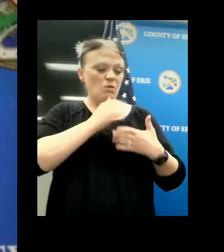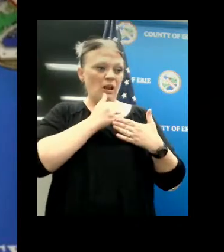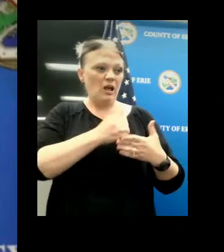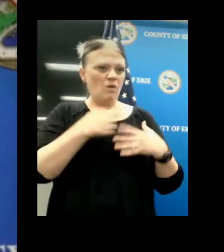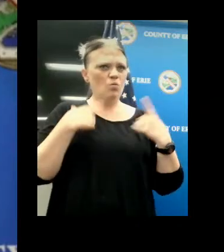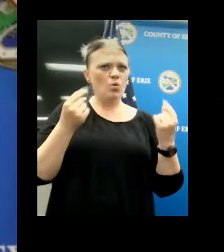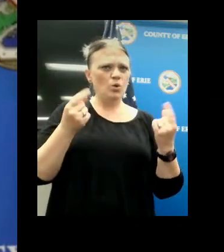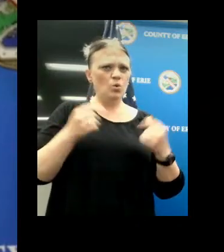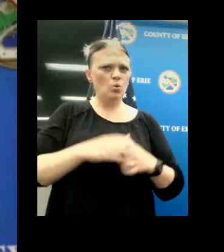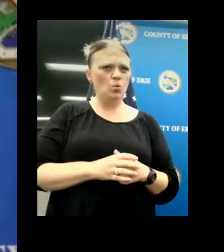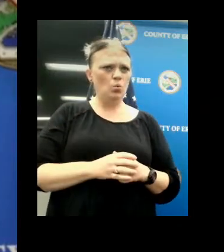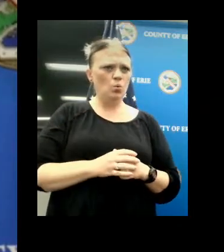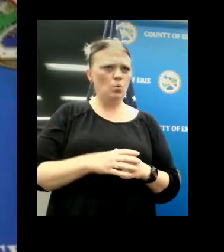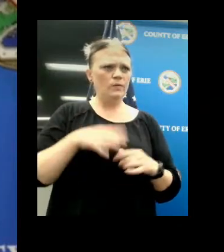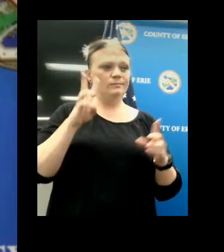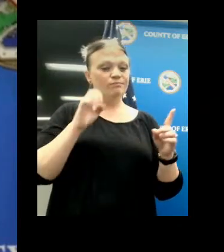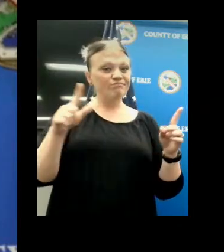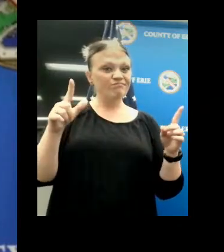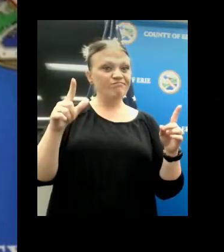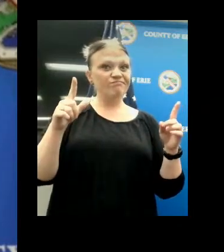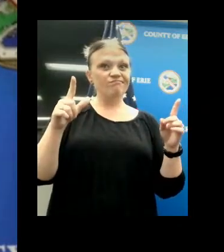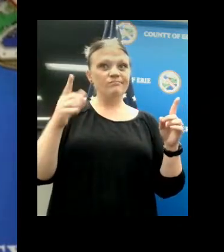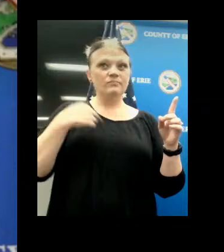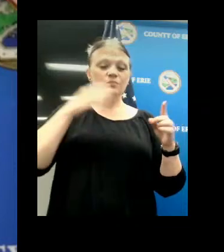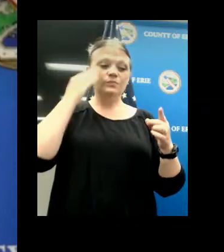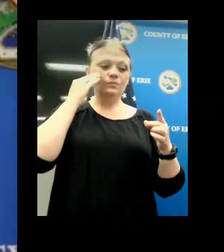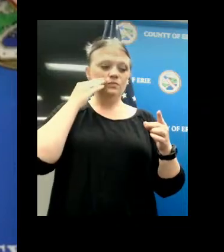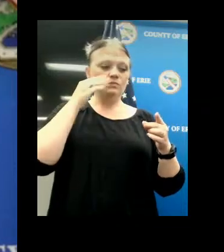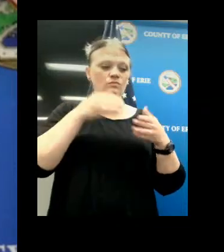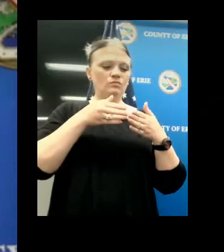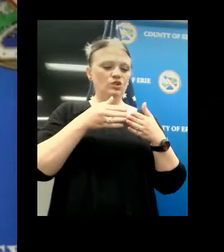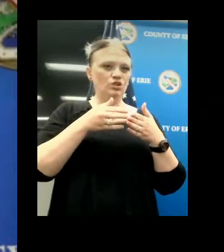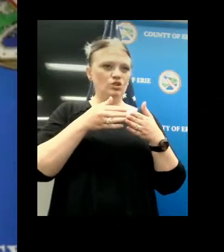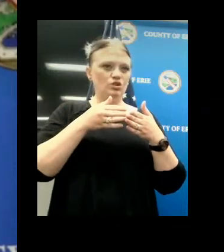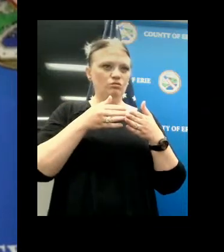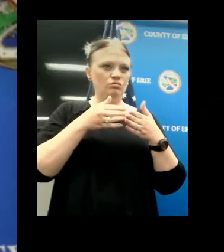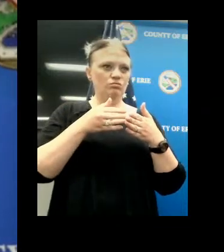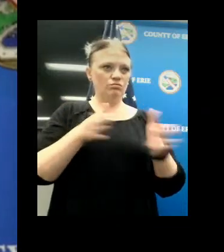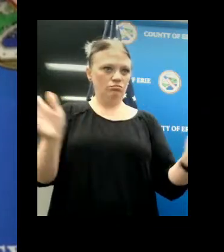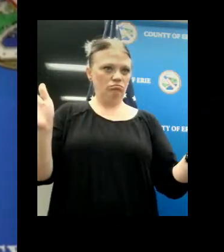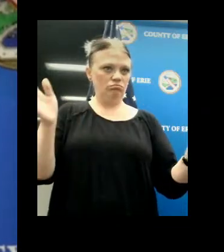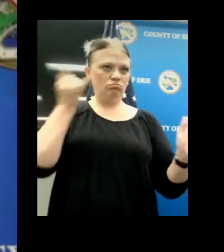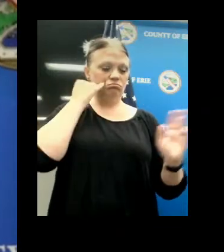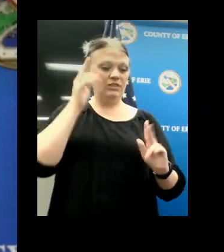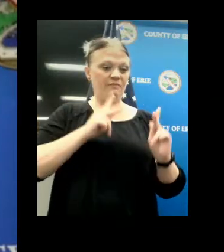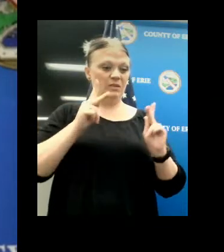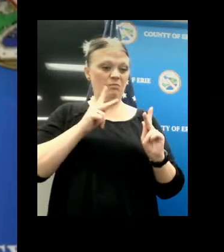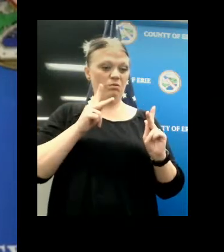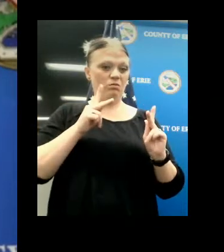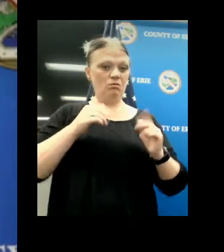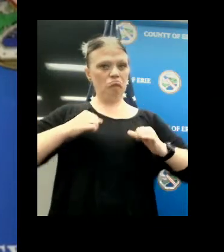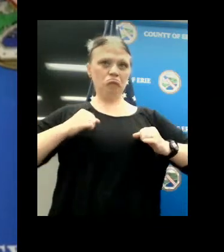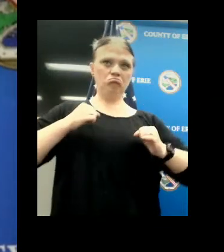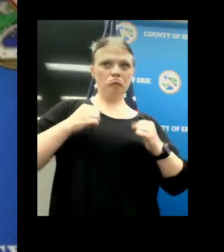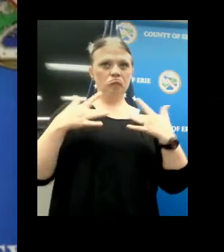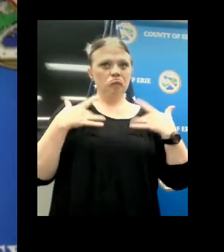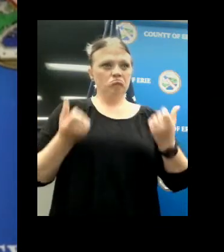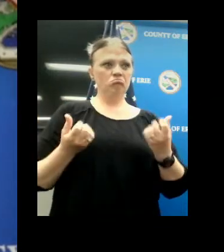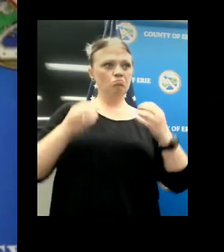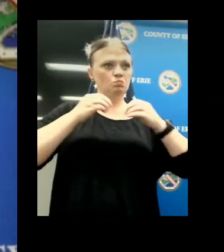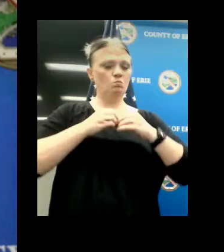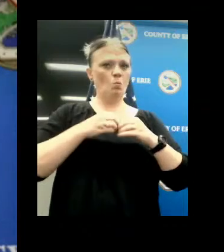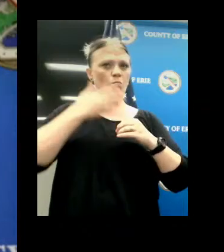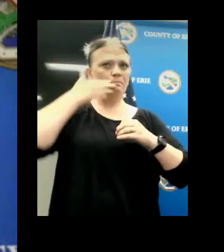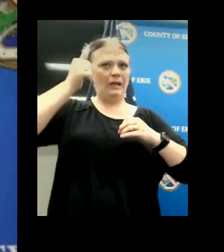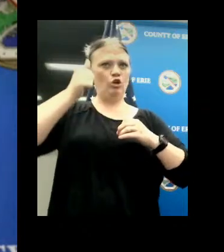What should people do? We know that, in general, if, people are healthier, they have a more